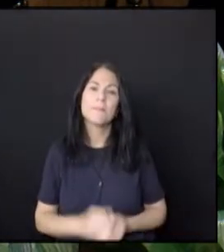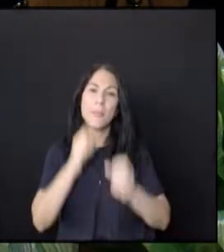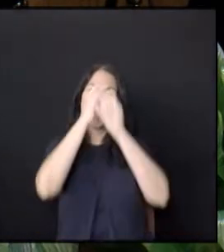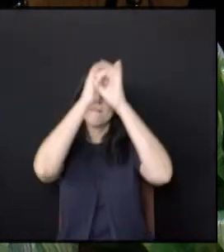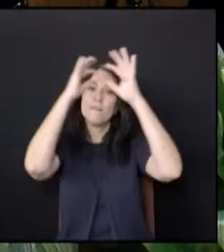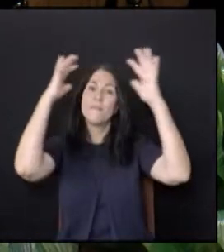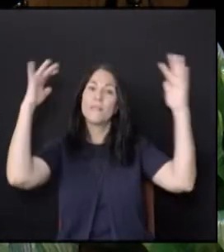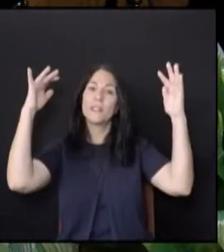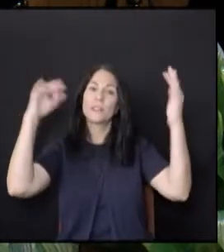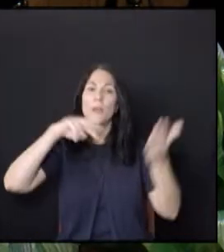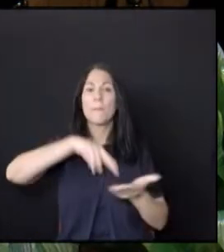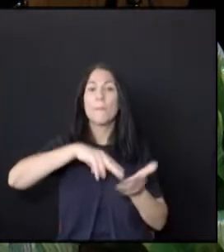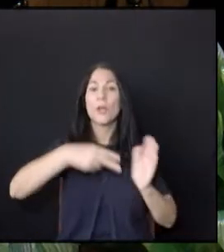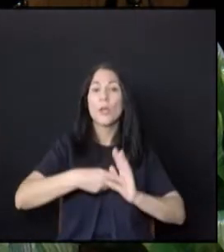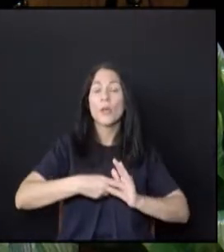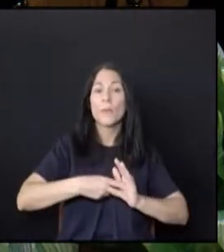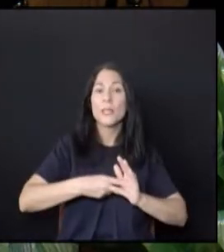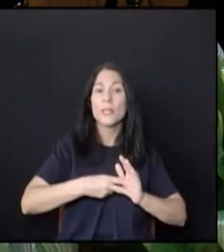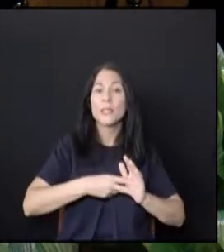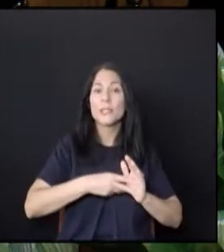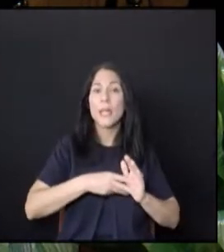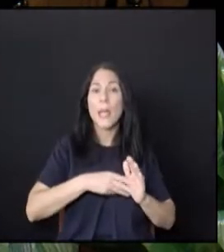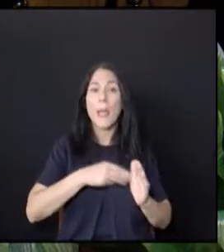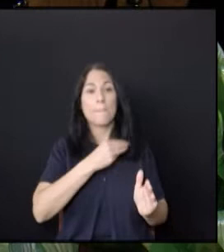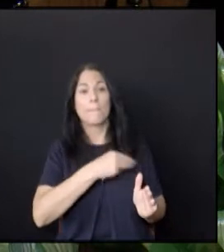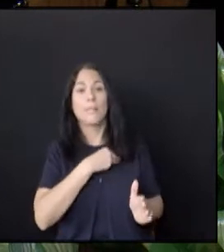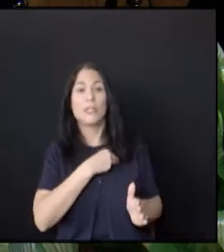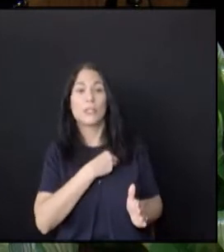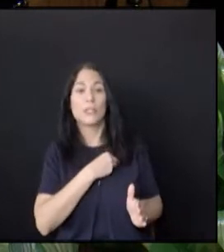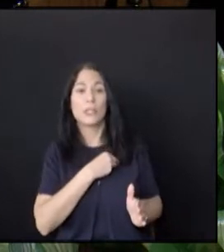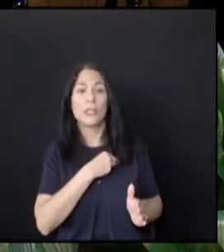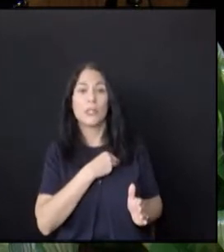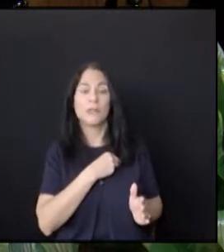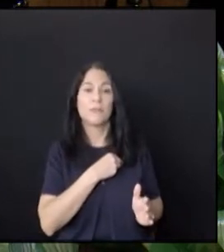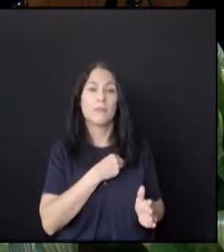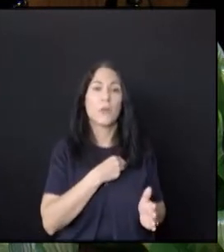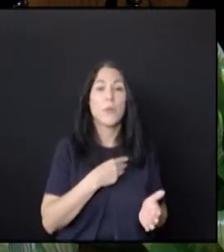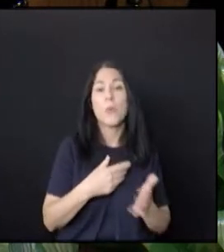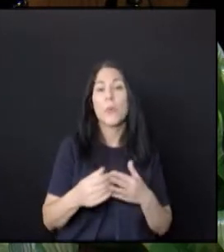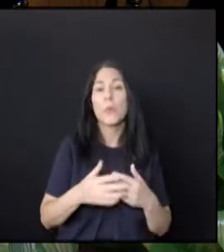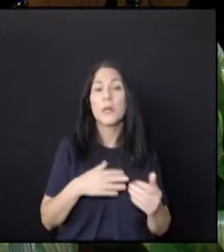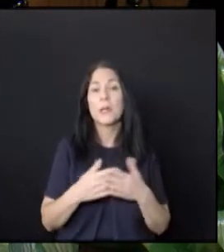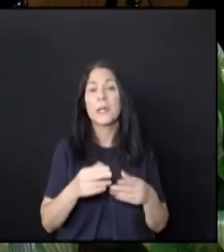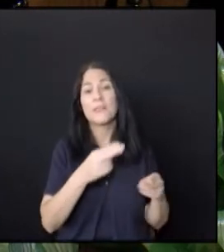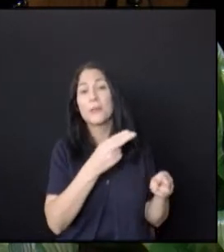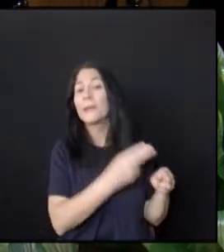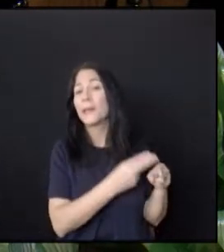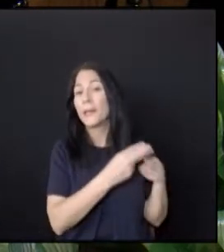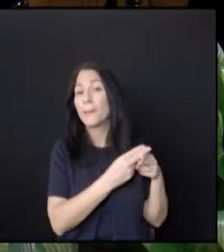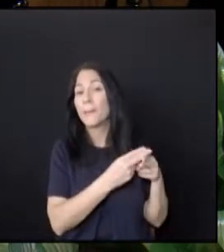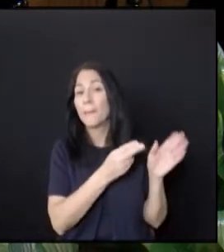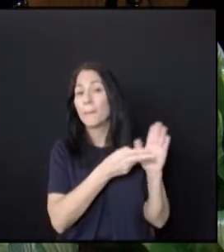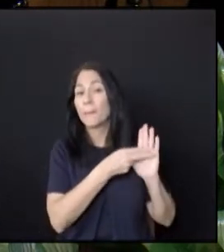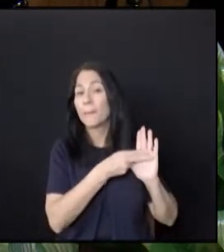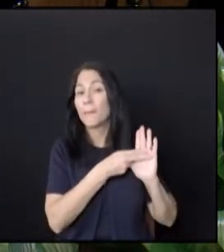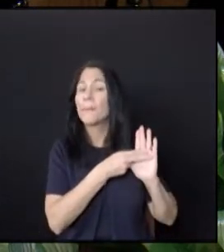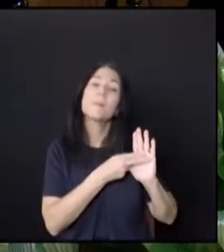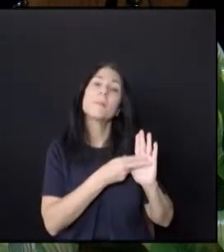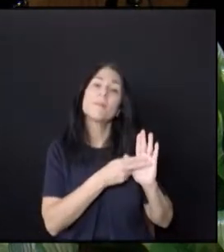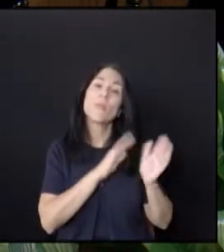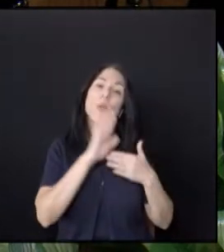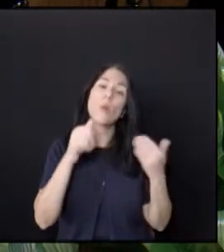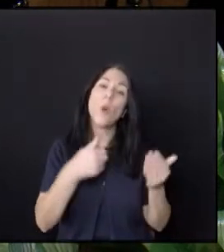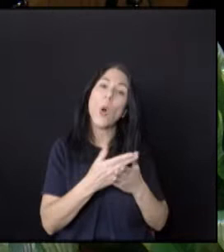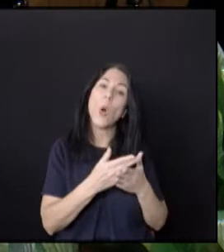vision, purpose, mission, objectives, whatever you may want to call them. But in the end, aren't these all